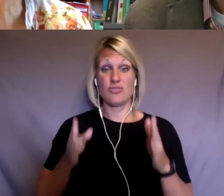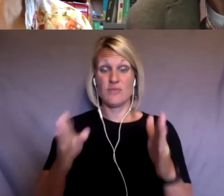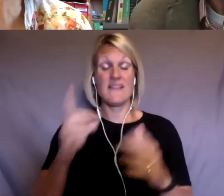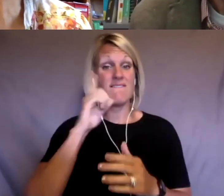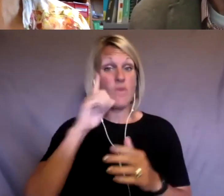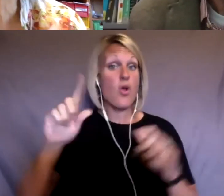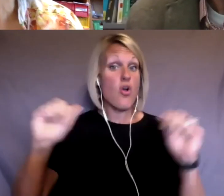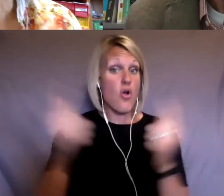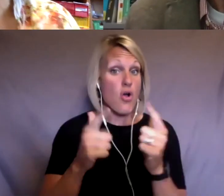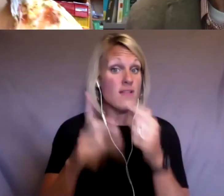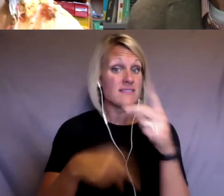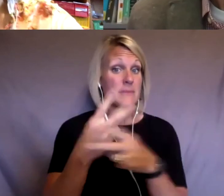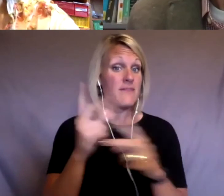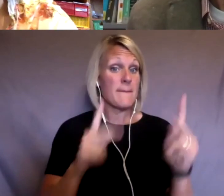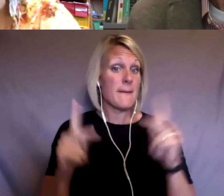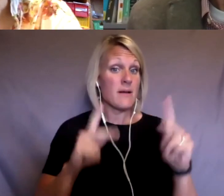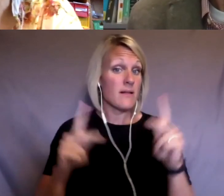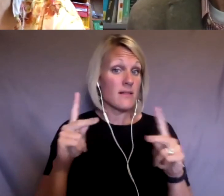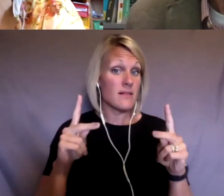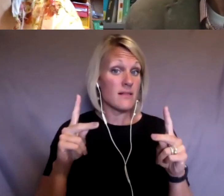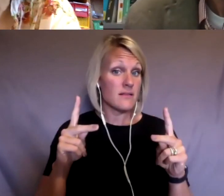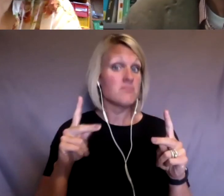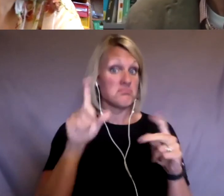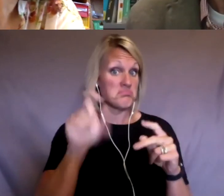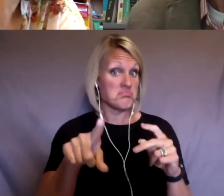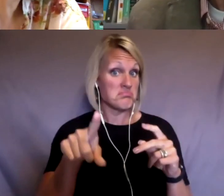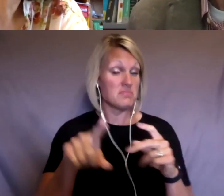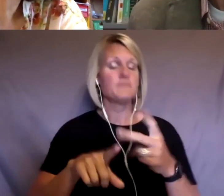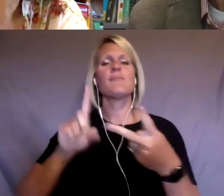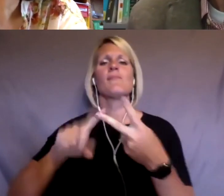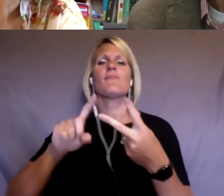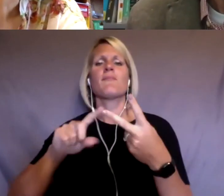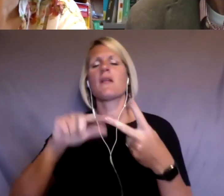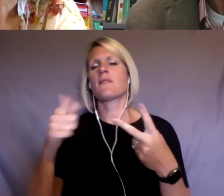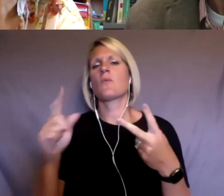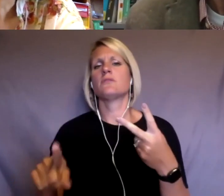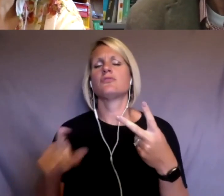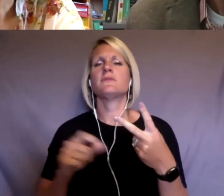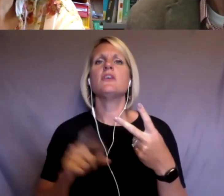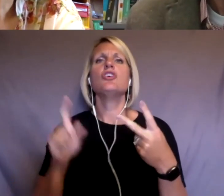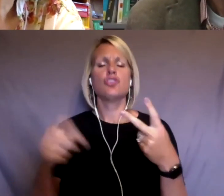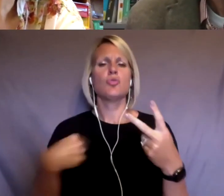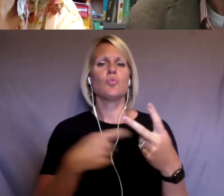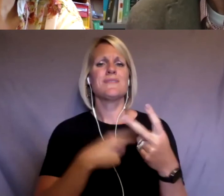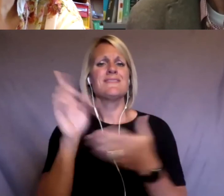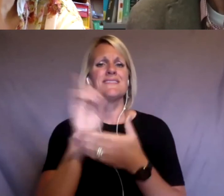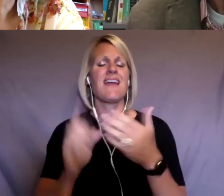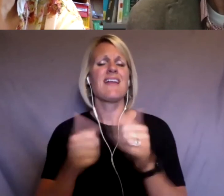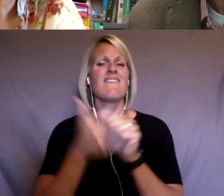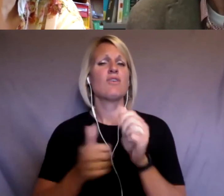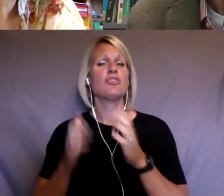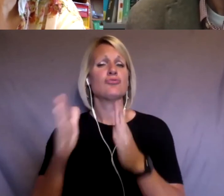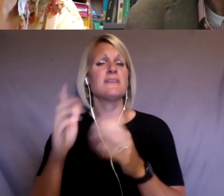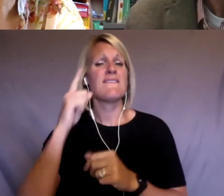of people? And another somewhat related question is, should we be designing every street for